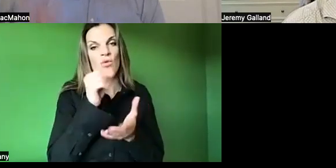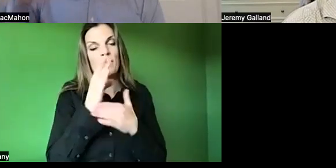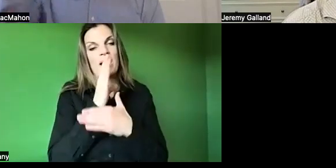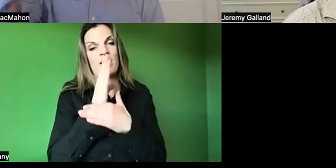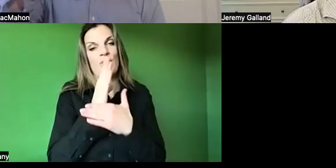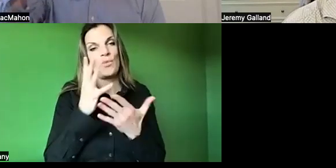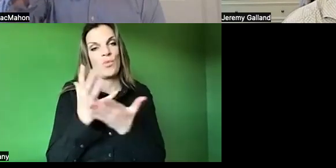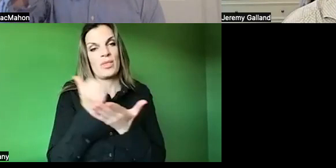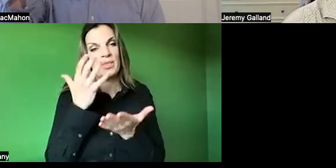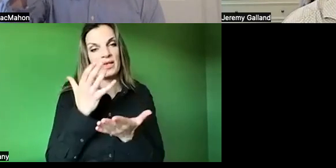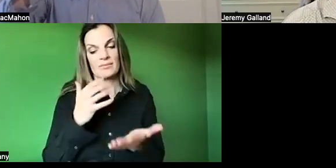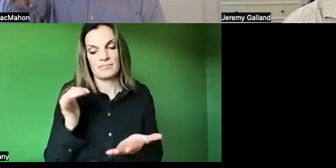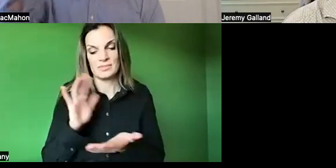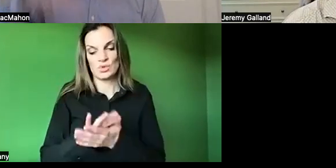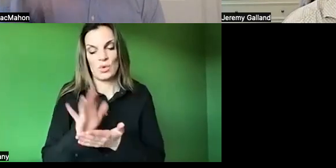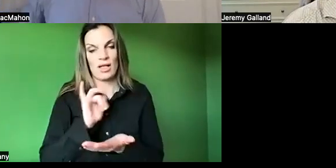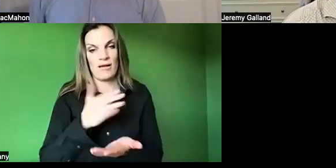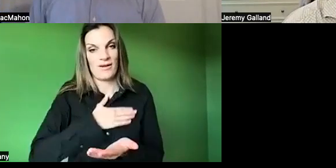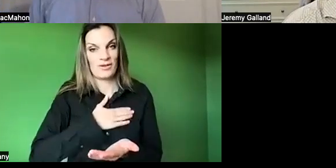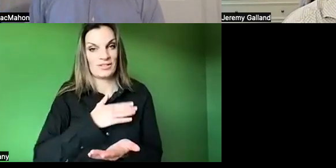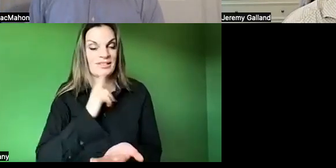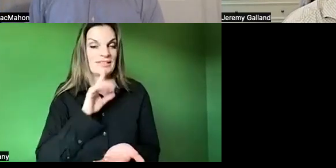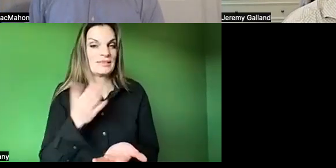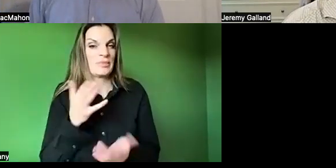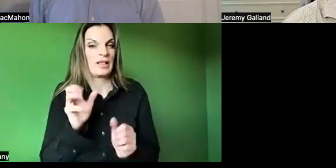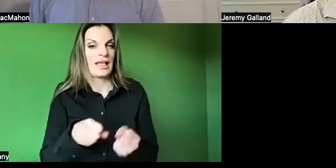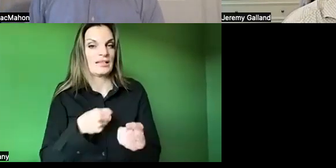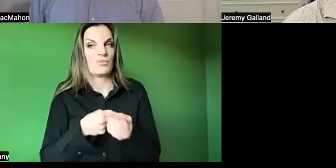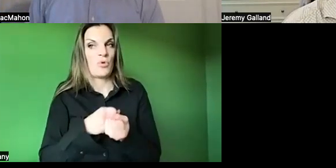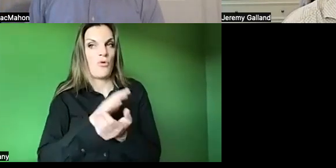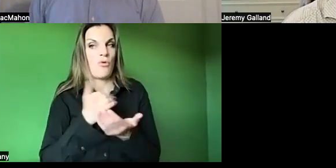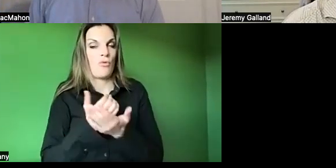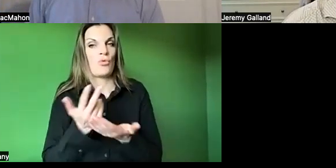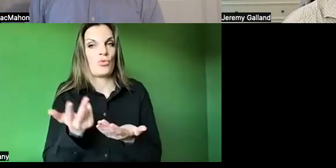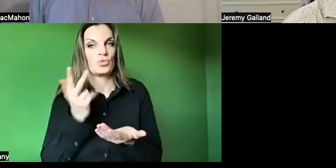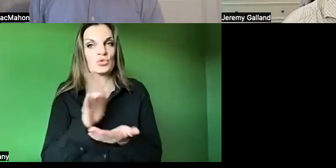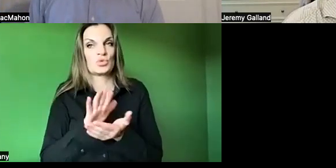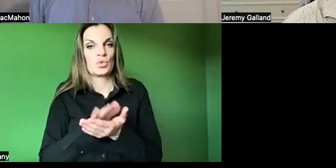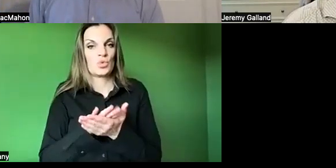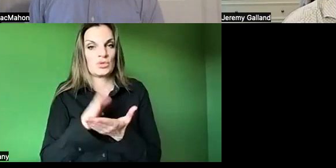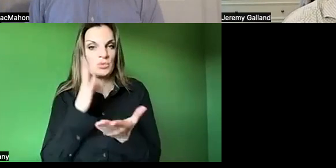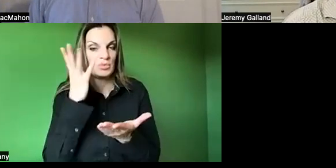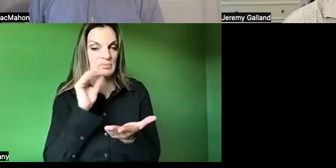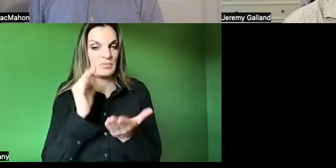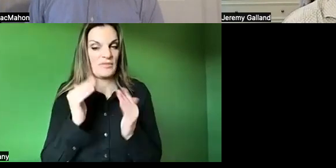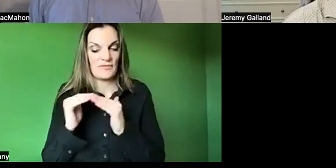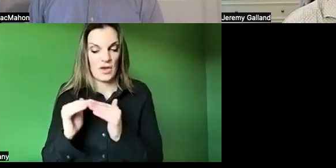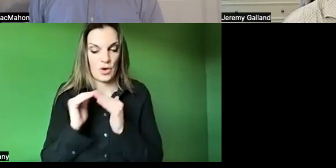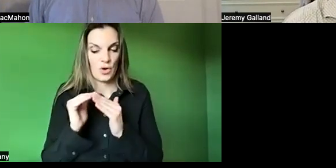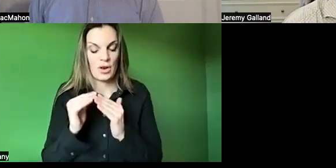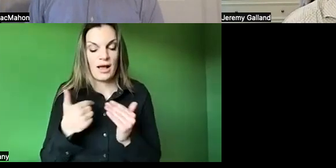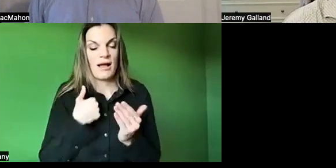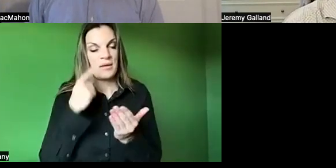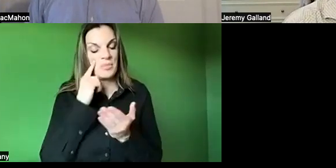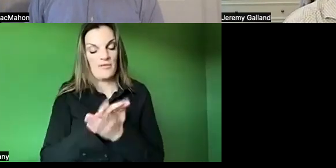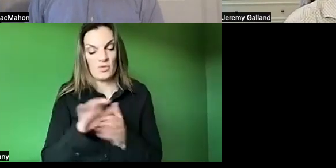wealthy school district like our own, we seem to be able to support all 3 schools quite fairly and equally. And I believe we're